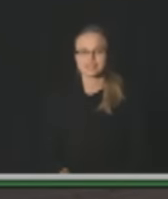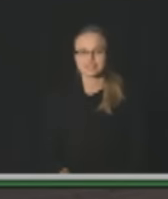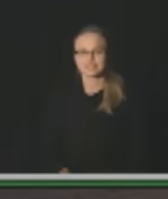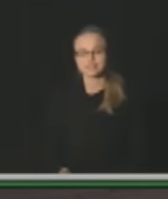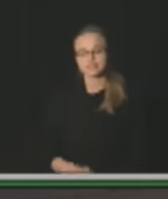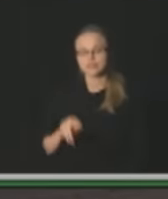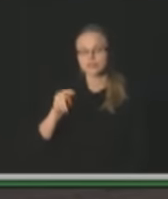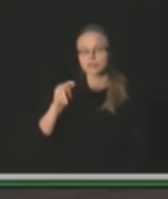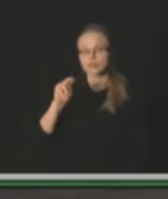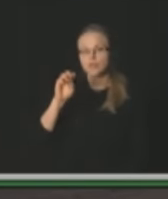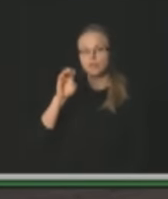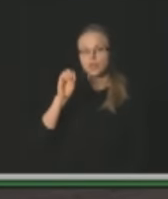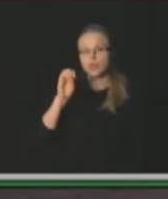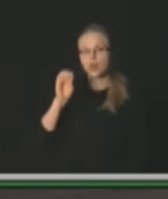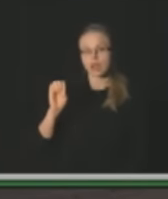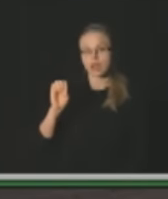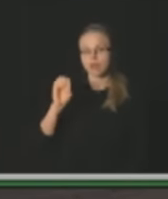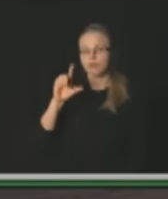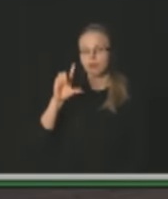Noe Lopez.